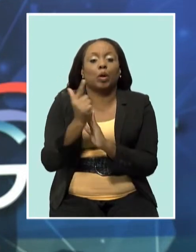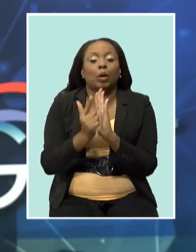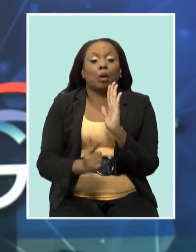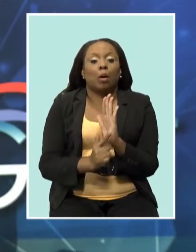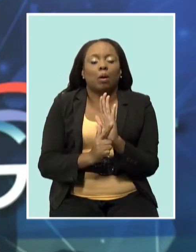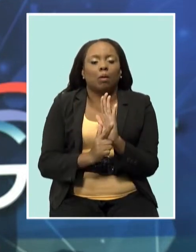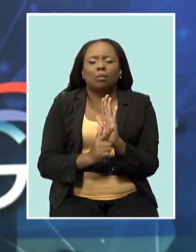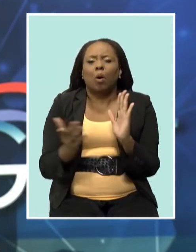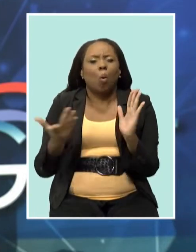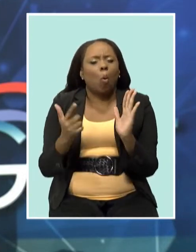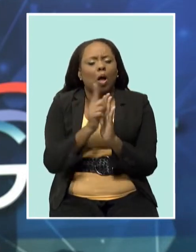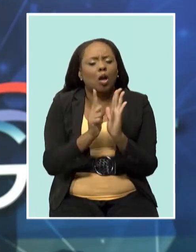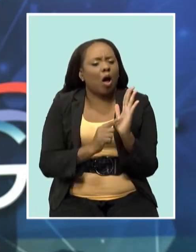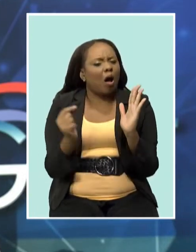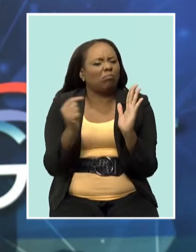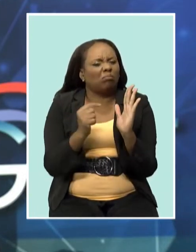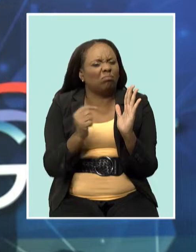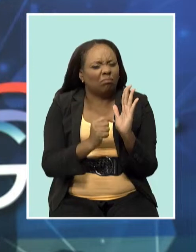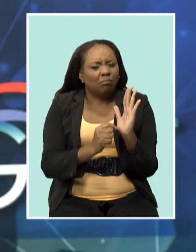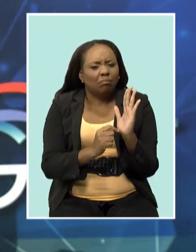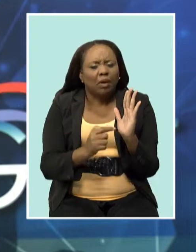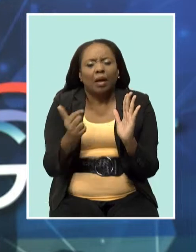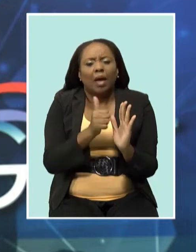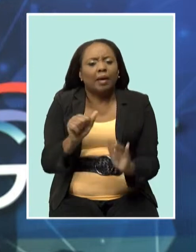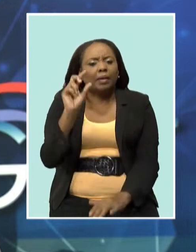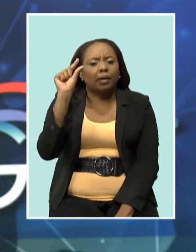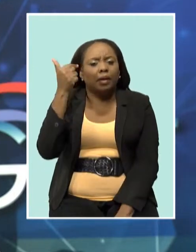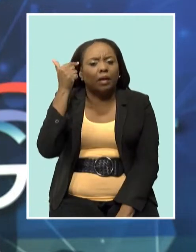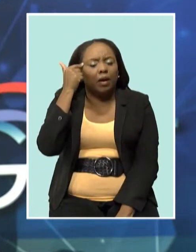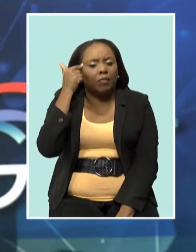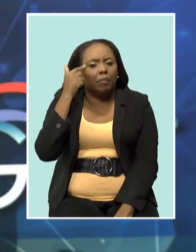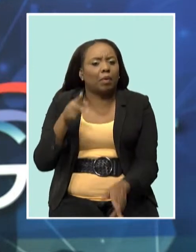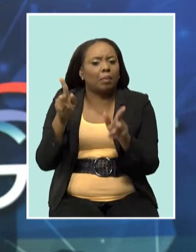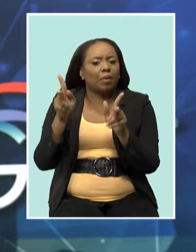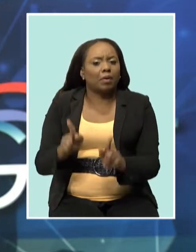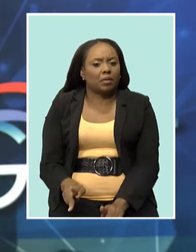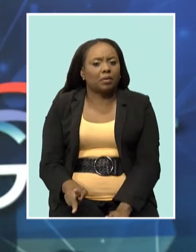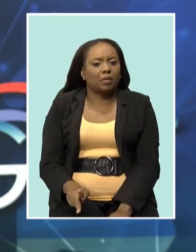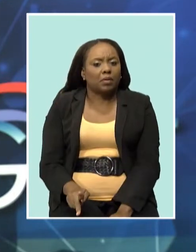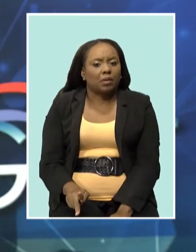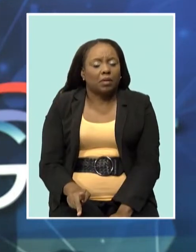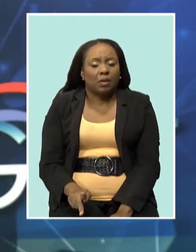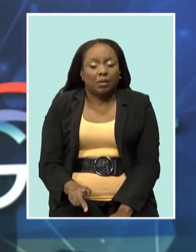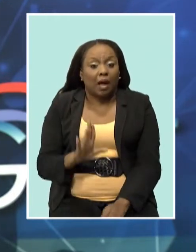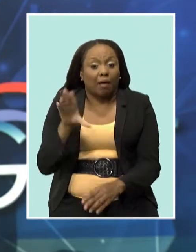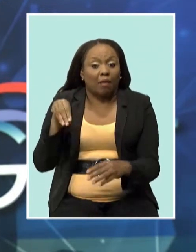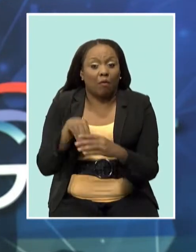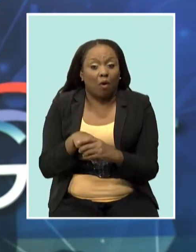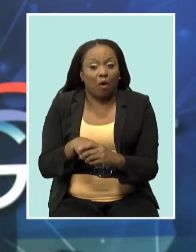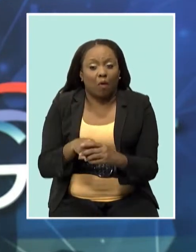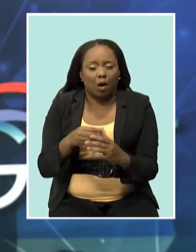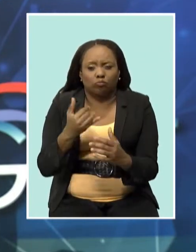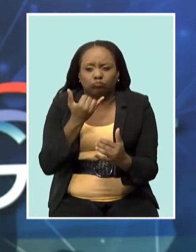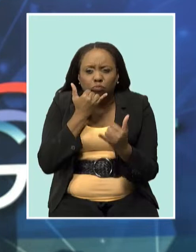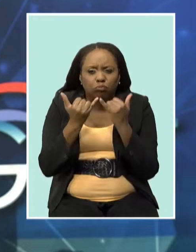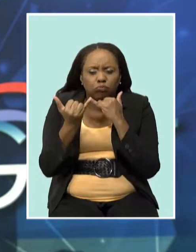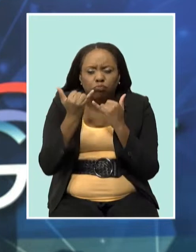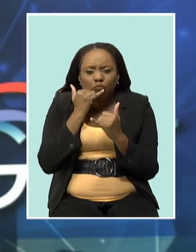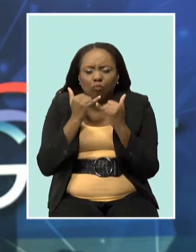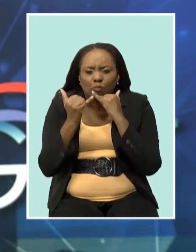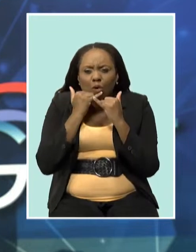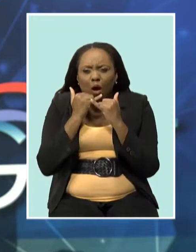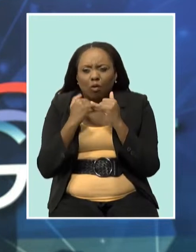Easter Monday. And in sports, a dazzling 50 from Kyle Mears can't stop the Giants from falling to their first defeat